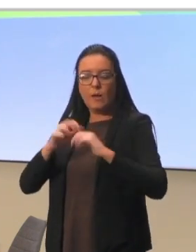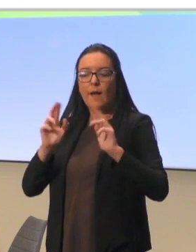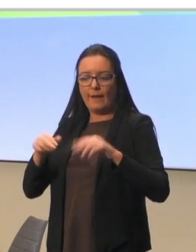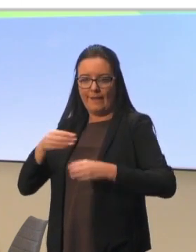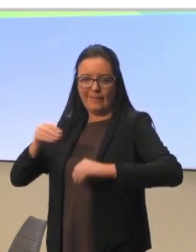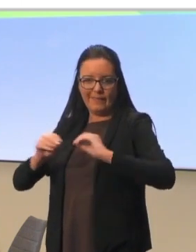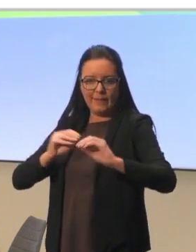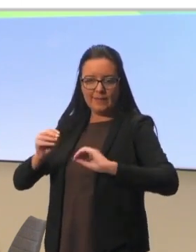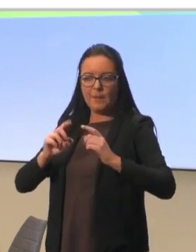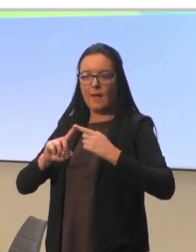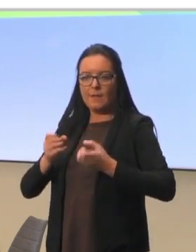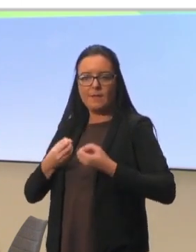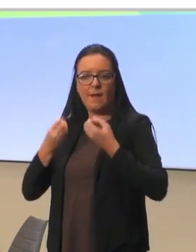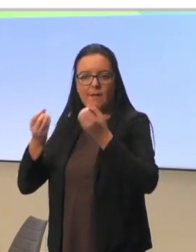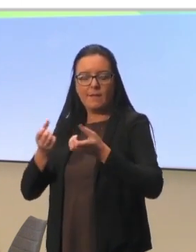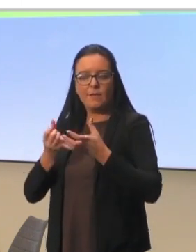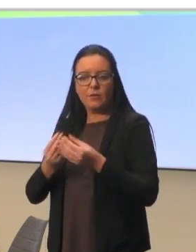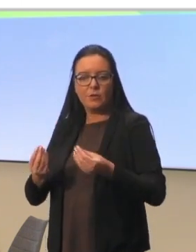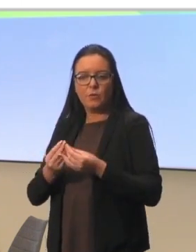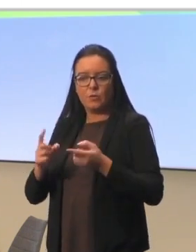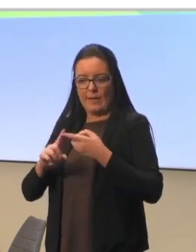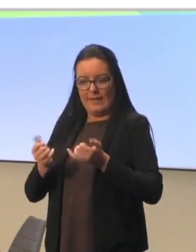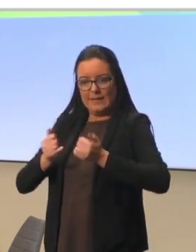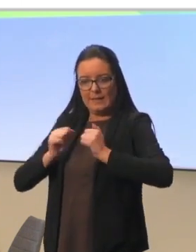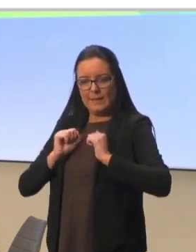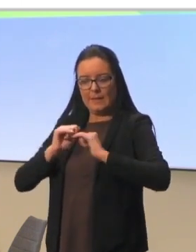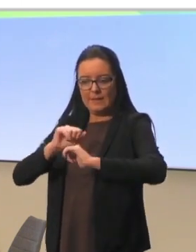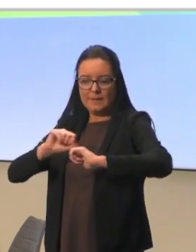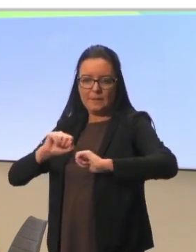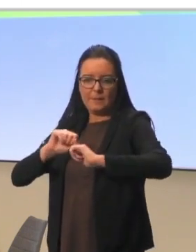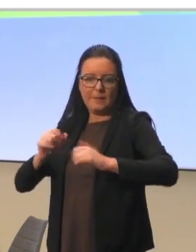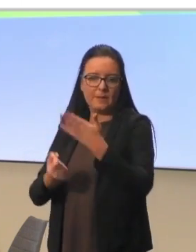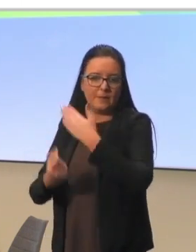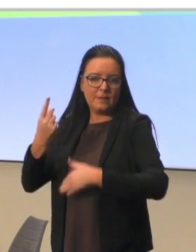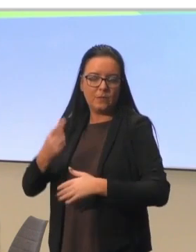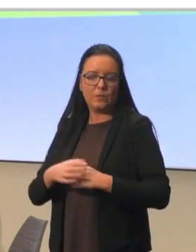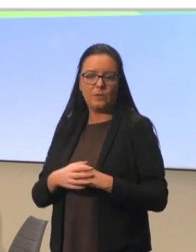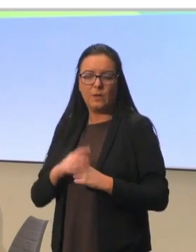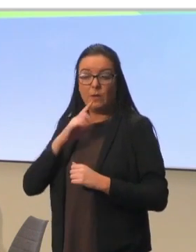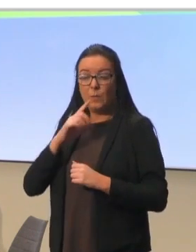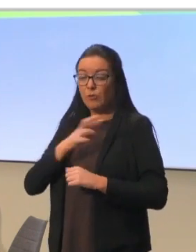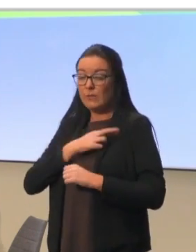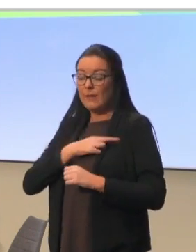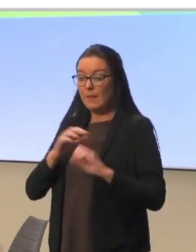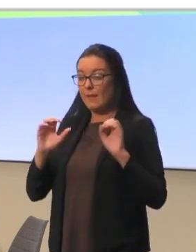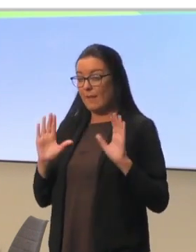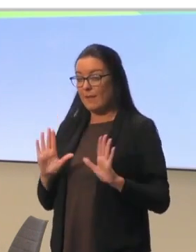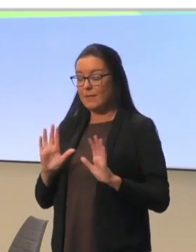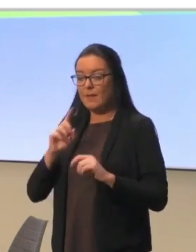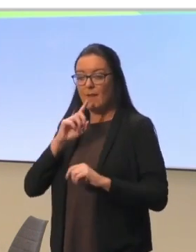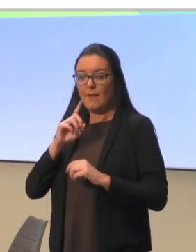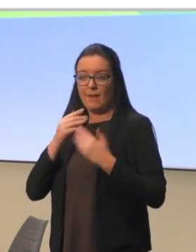local solutions to specific school capacity issues. So basically that's it. Just thank you for